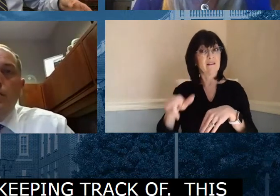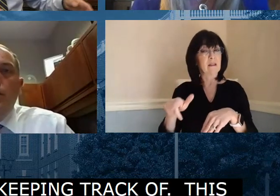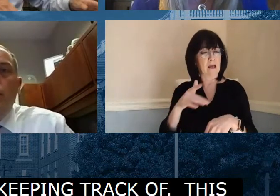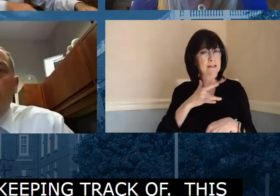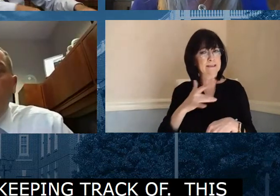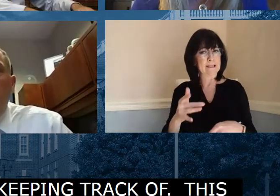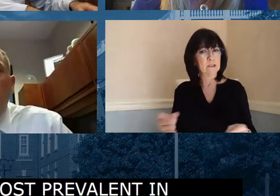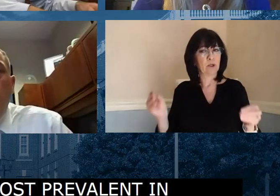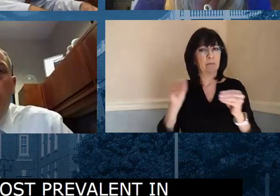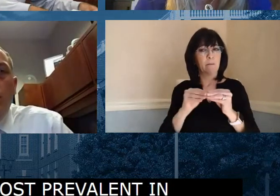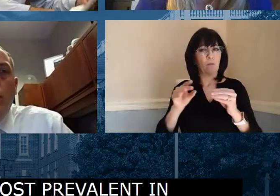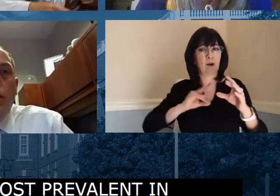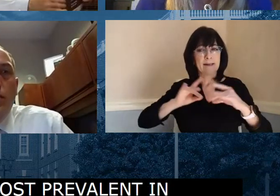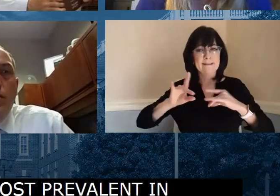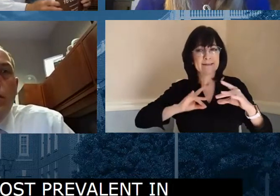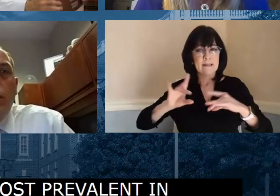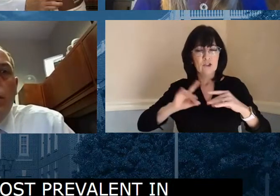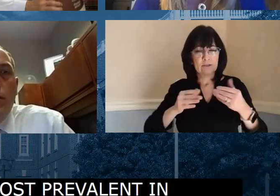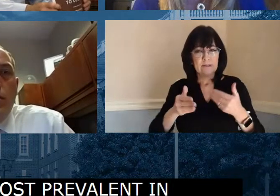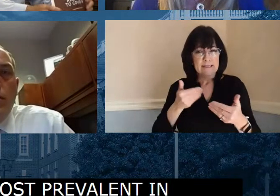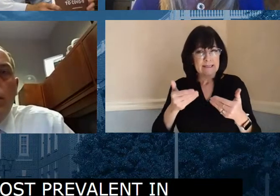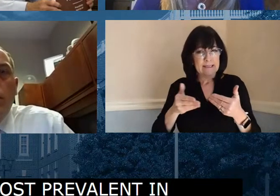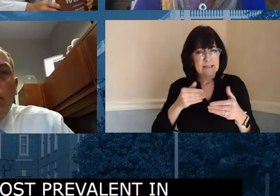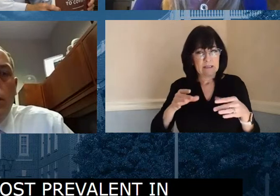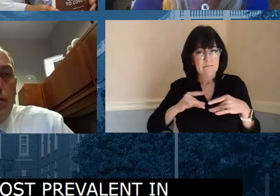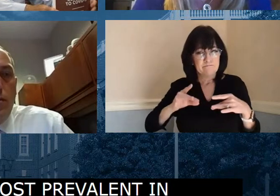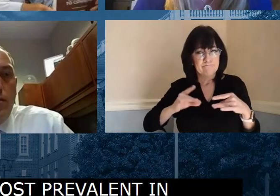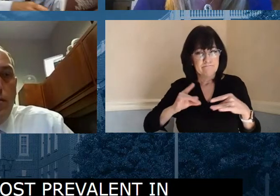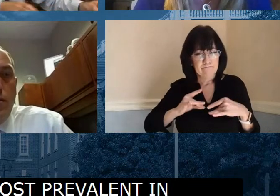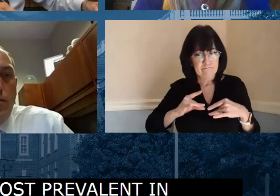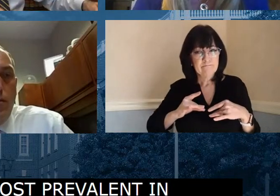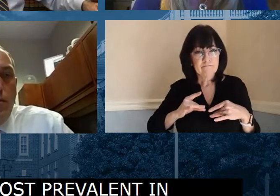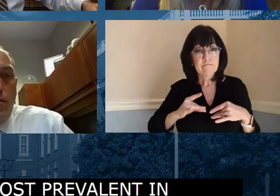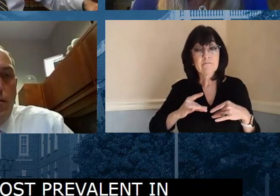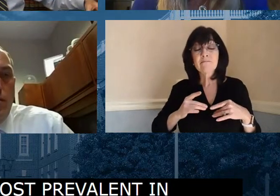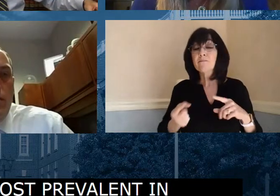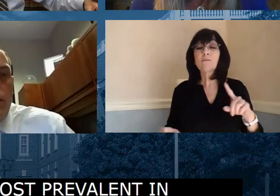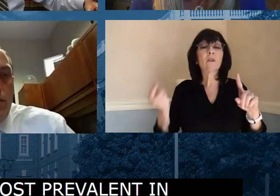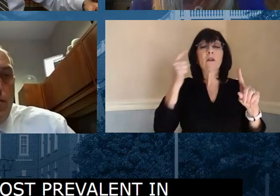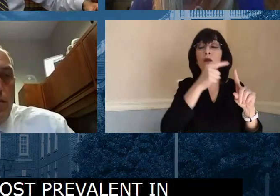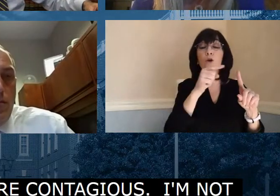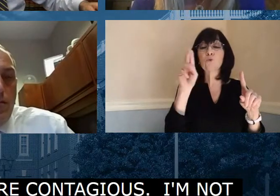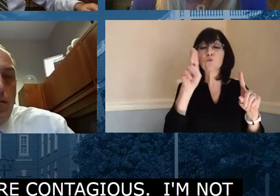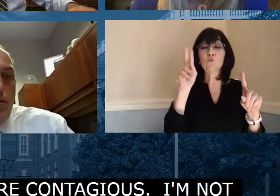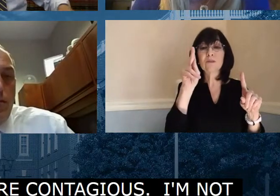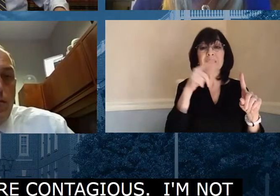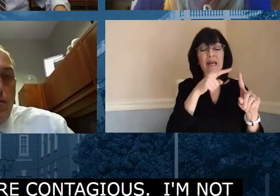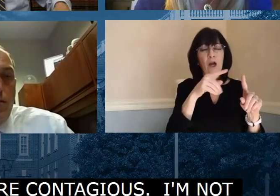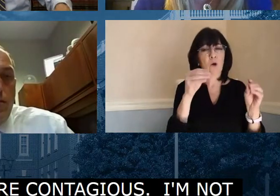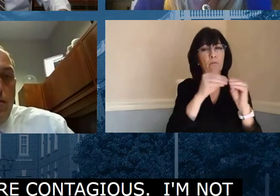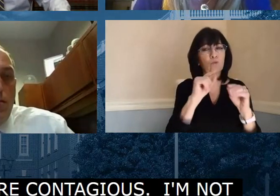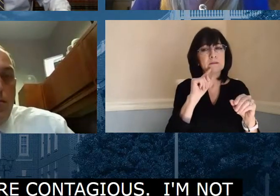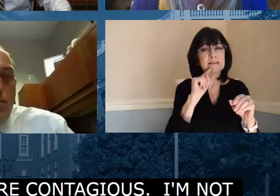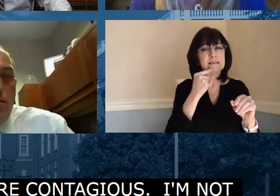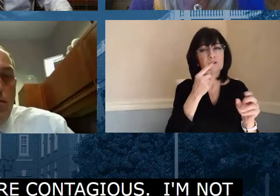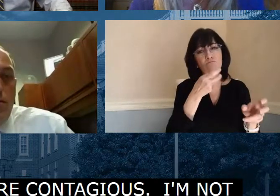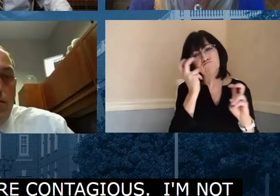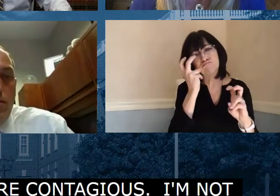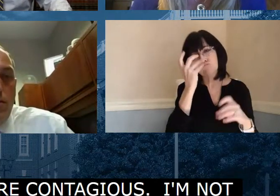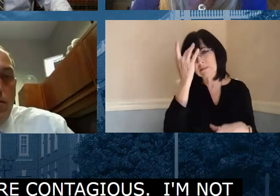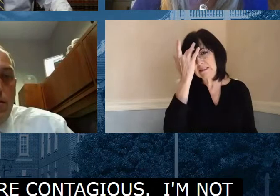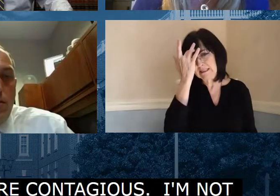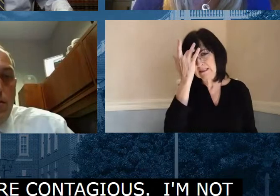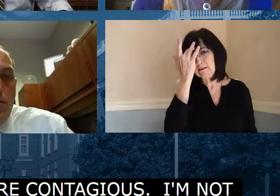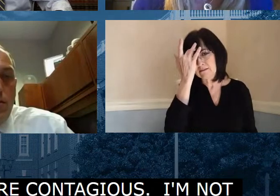clear about the New York one yet, but the UK one is thought to be slightly more severe than the wild